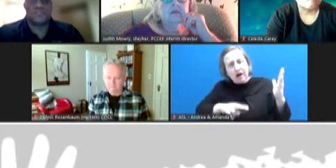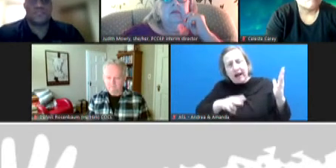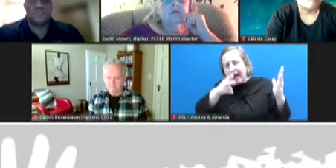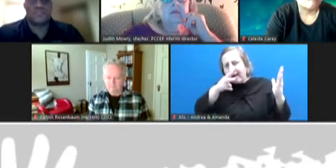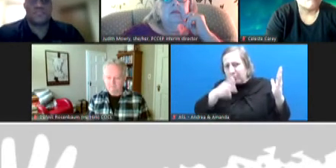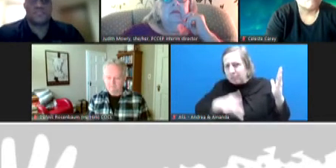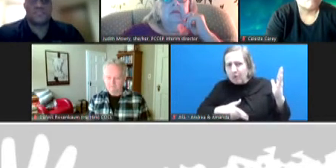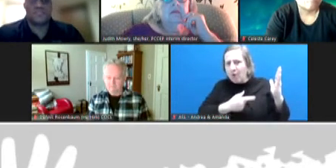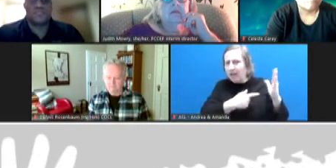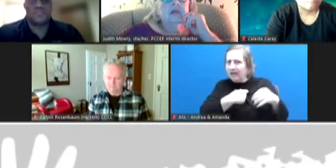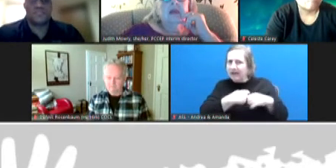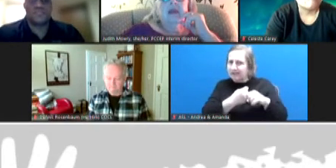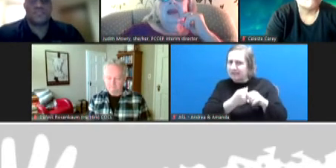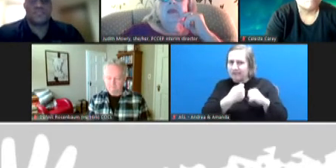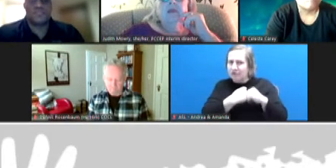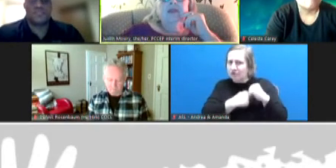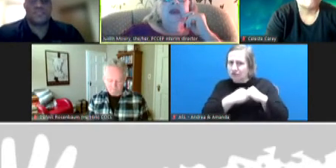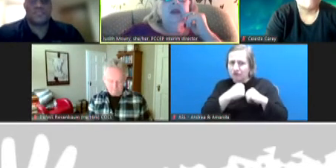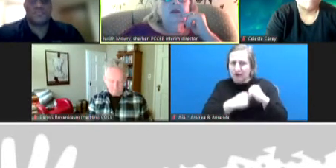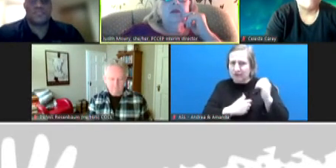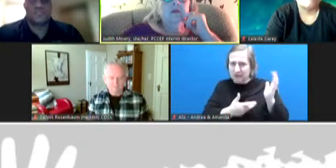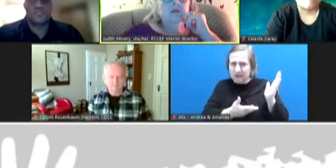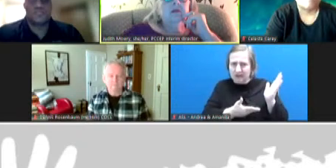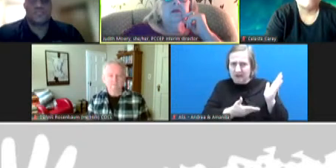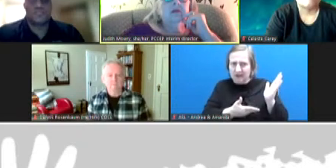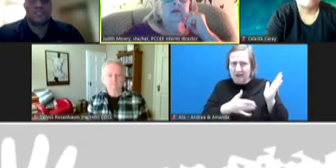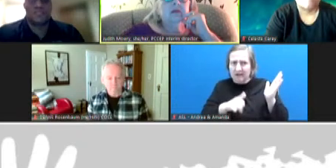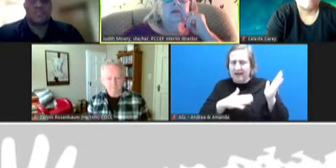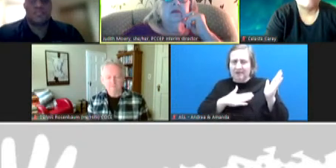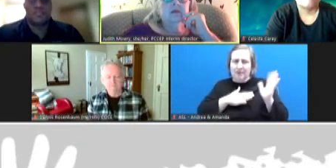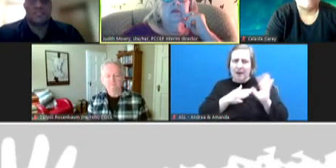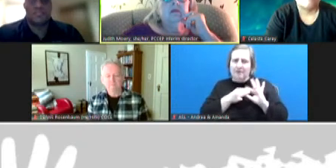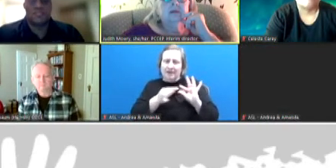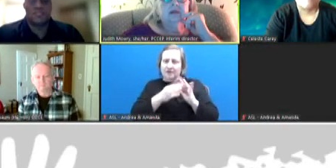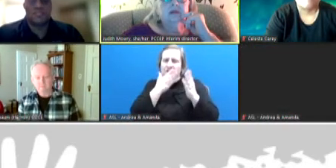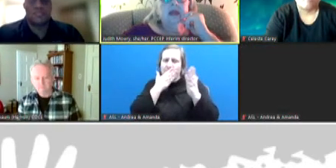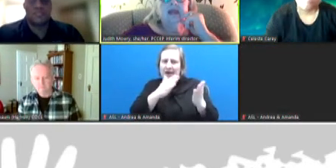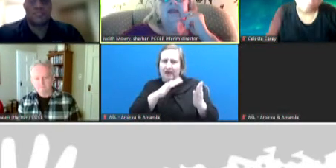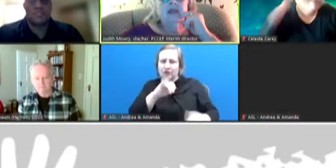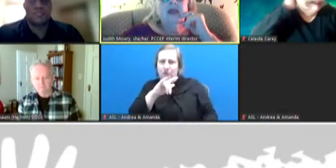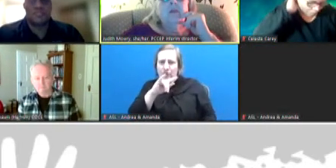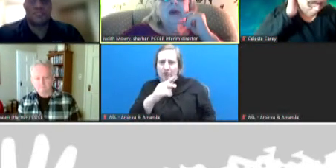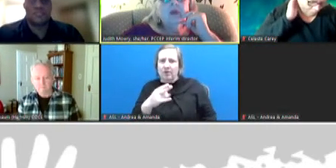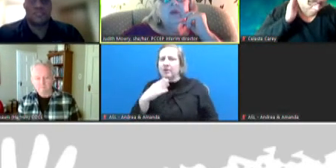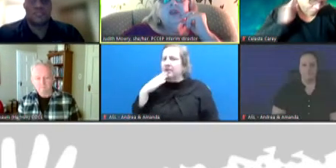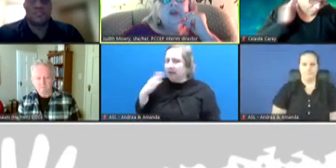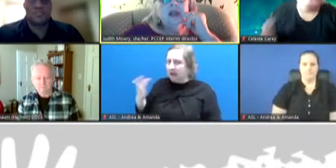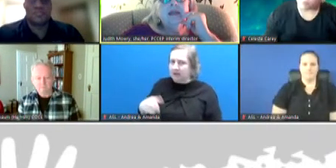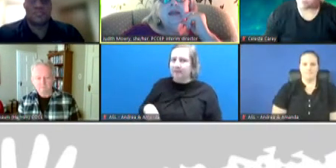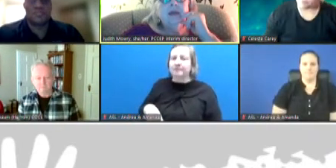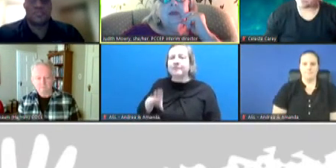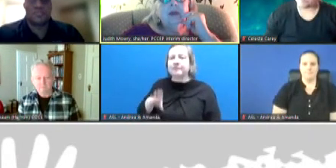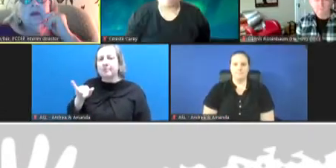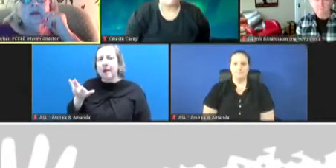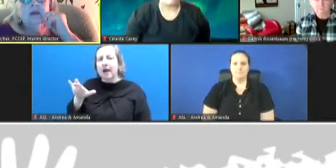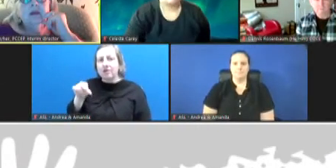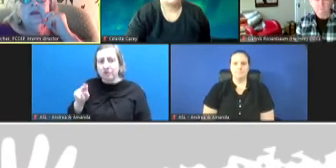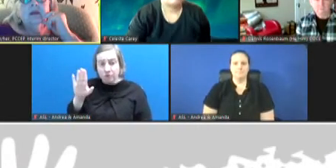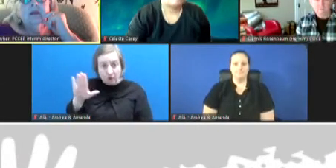was constructed. Amy, so that's just you. Kind of my messaging. Thank you, Judith. Thanks. Byron, was your hand up?